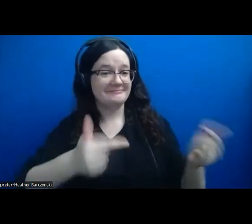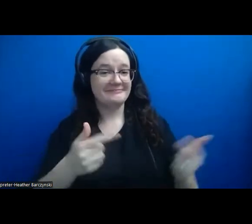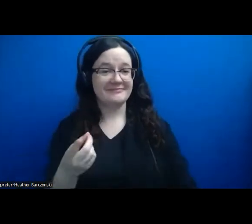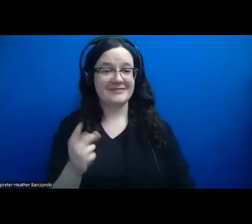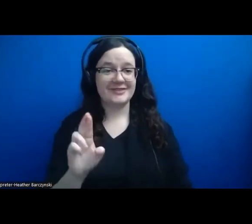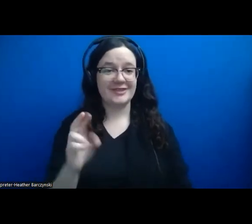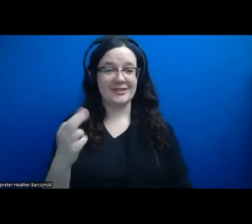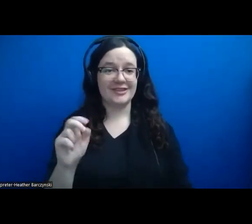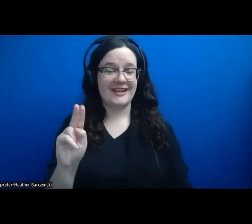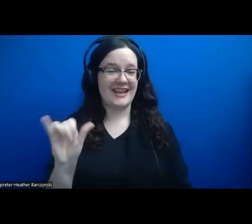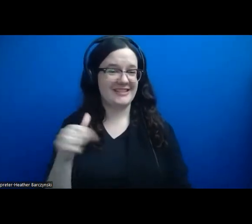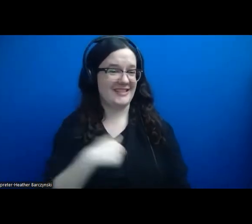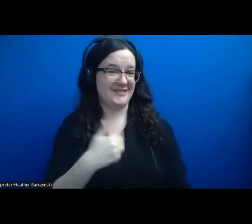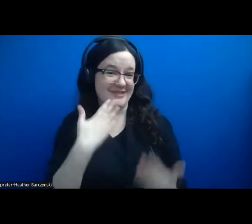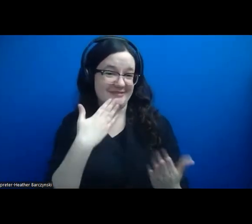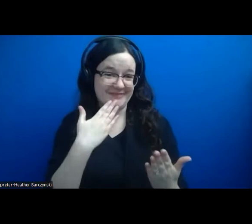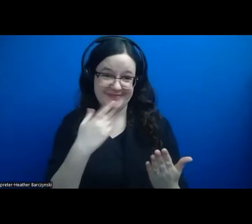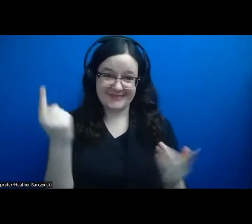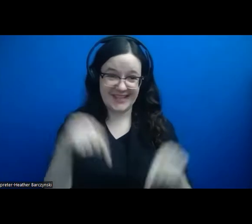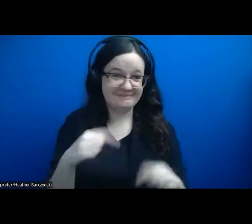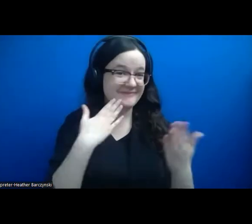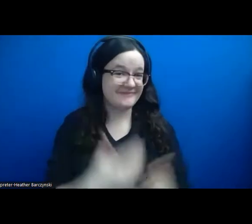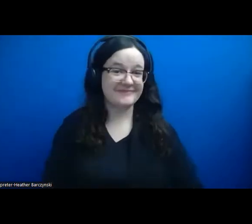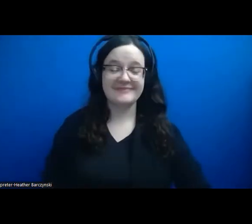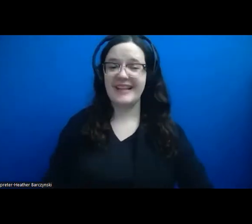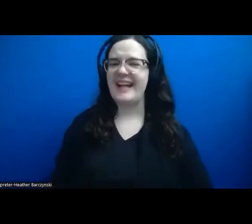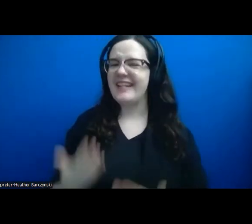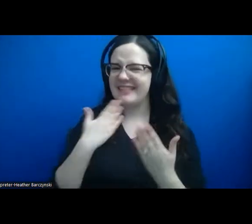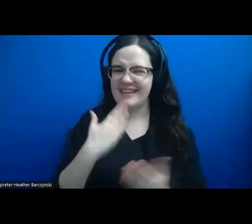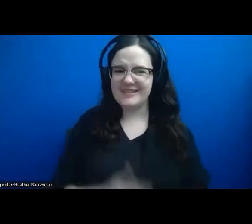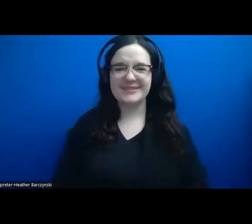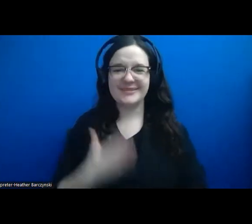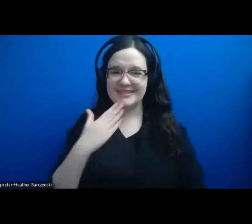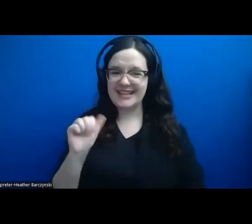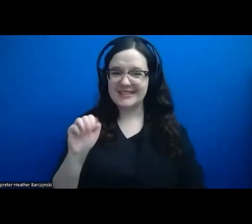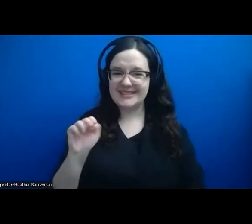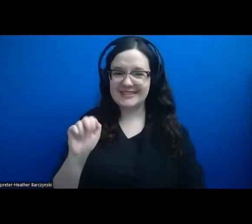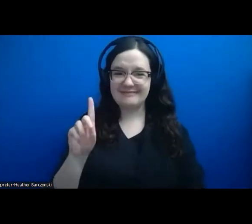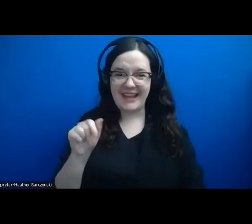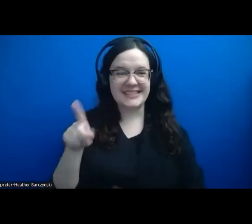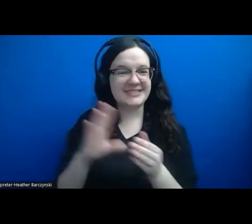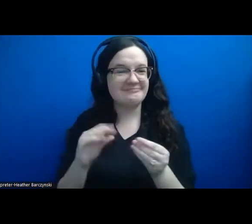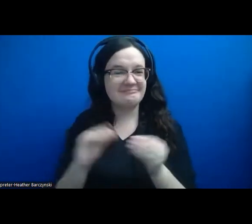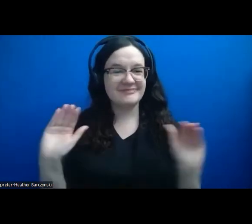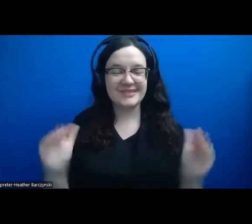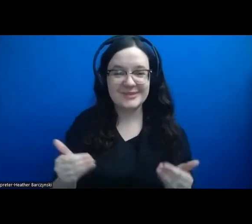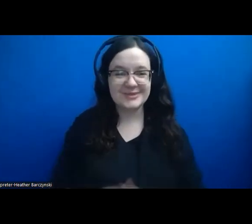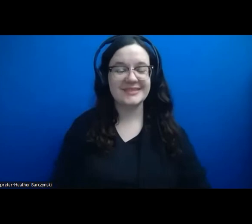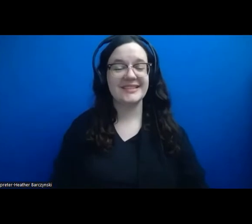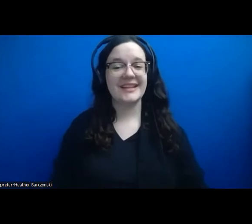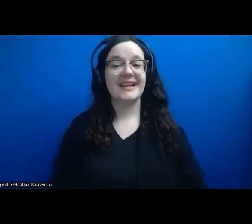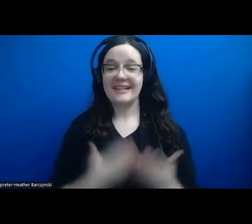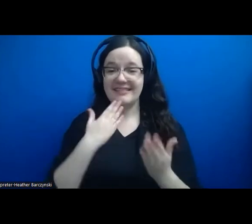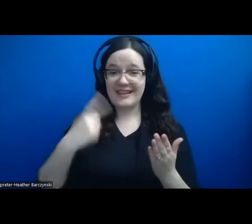you. Thank you. Thank you. And thank you, Amanda, for the introduction. And thank you all for attending